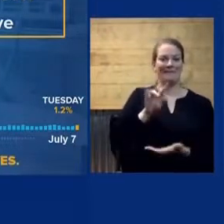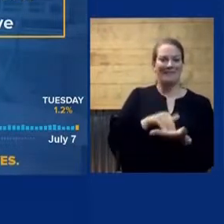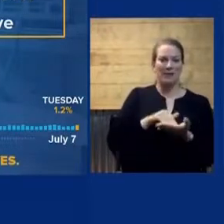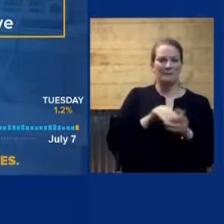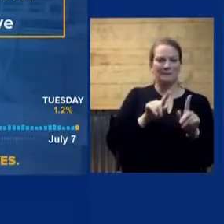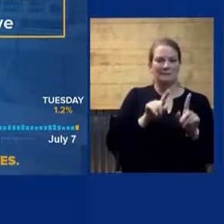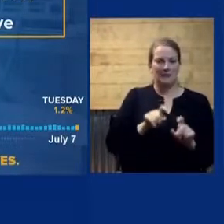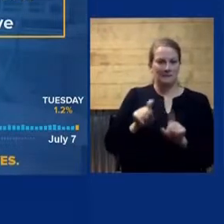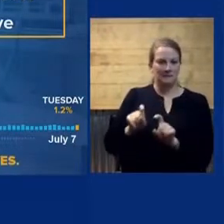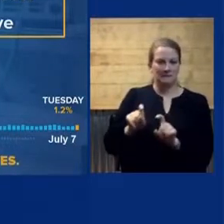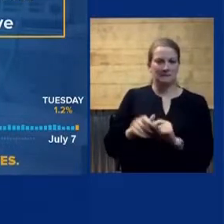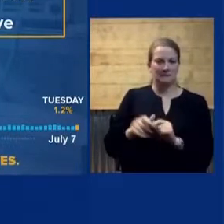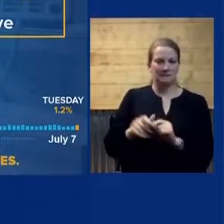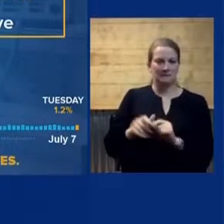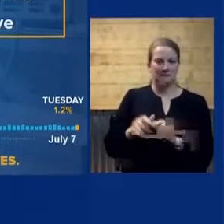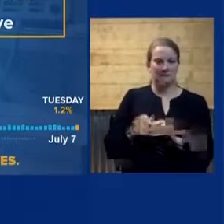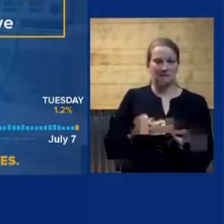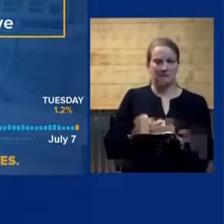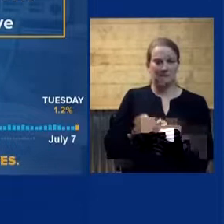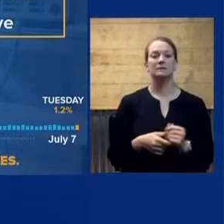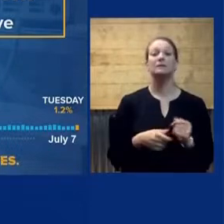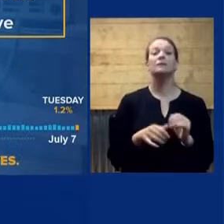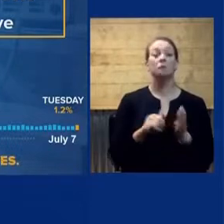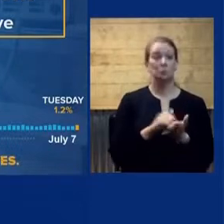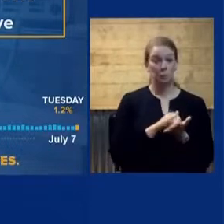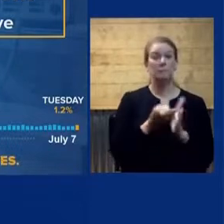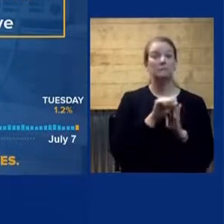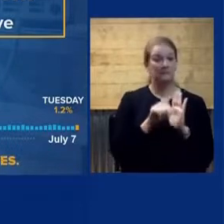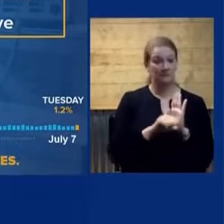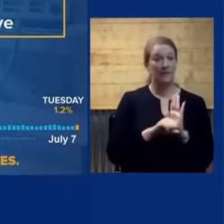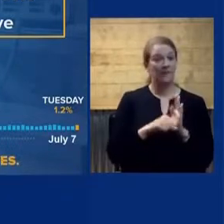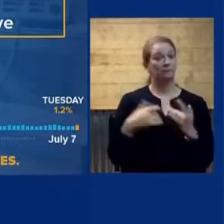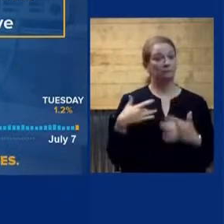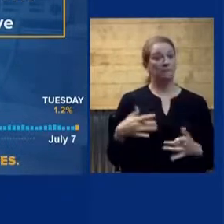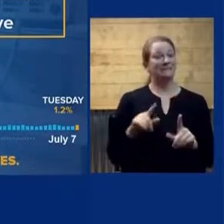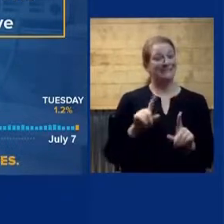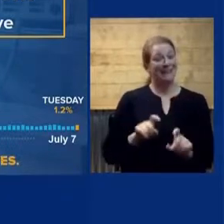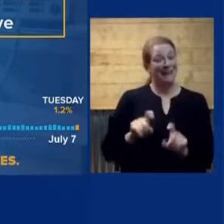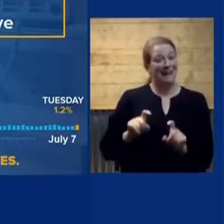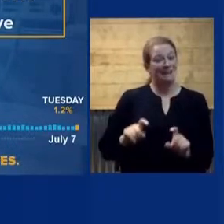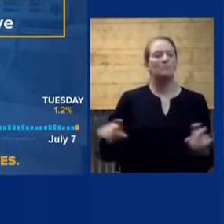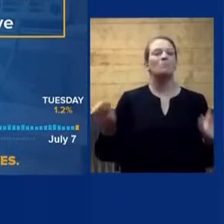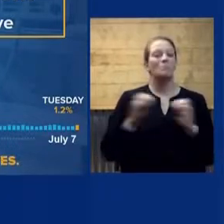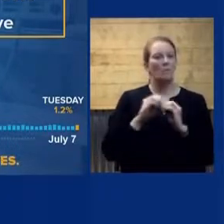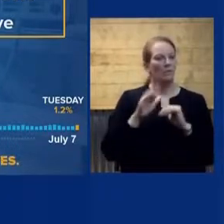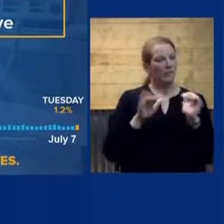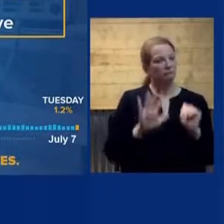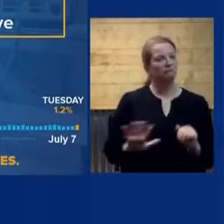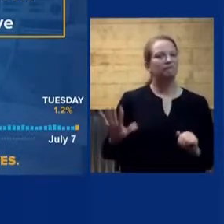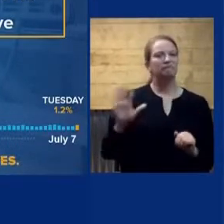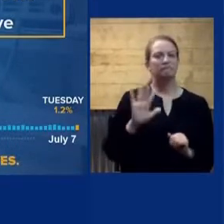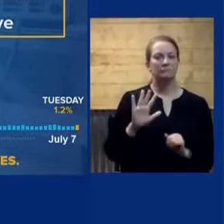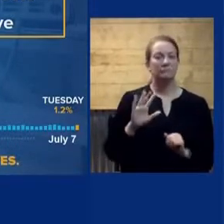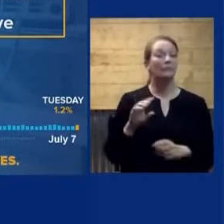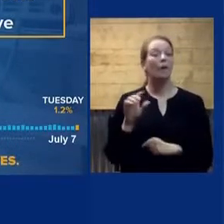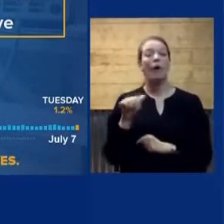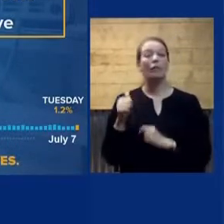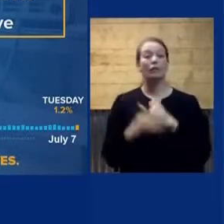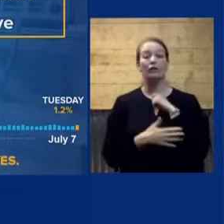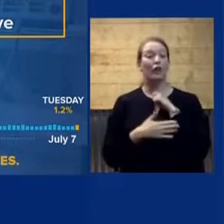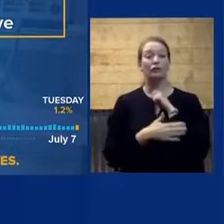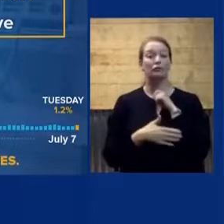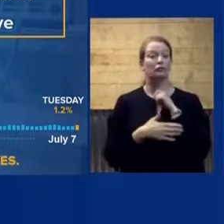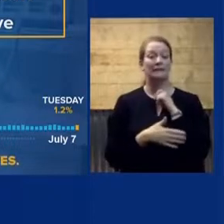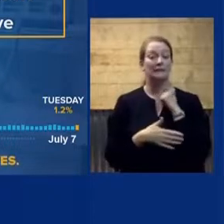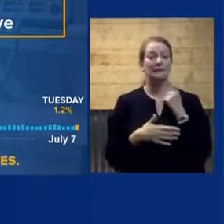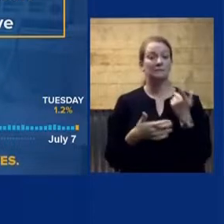No state tests more than New York tests. I don't believe there's a country that per capita tests more